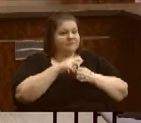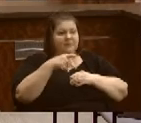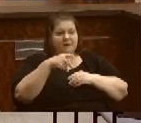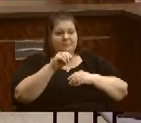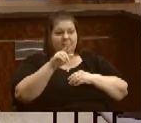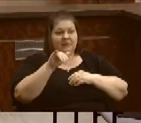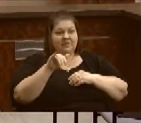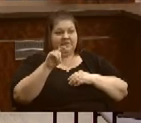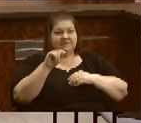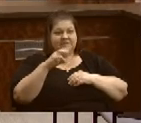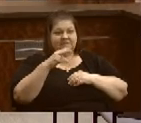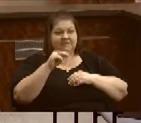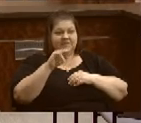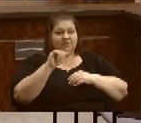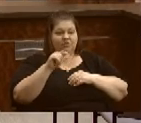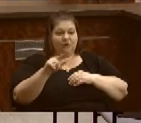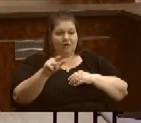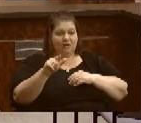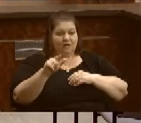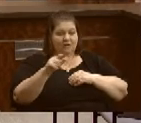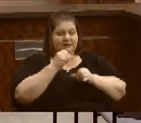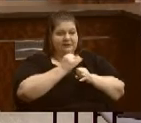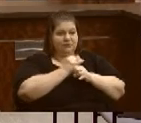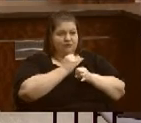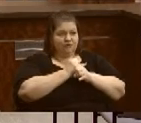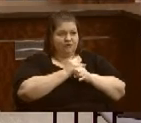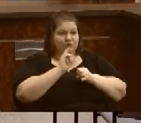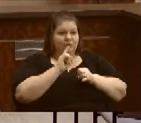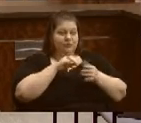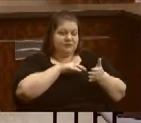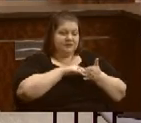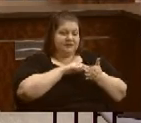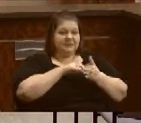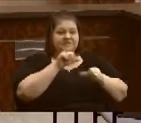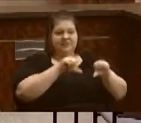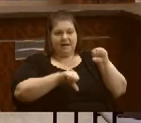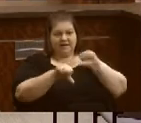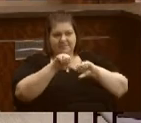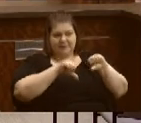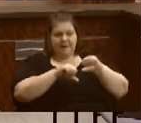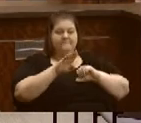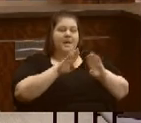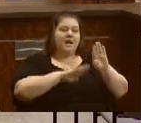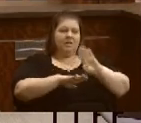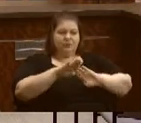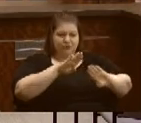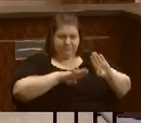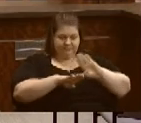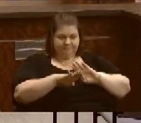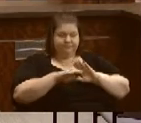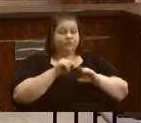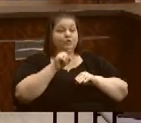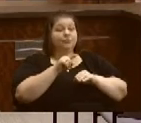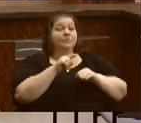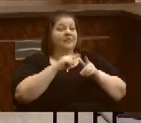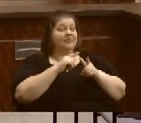Polytechnical Institute in Mexico City, where you studied biology. It was then you decided to become a